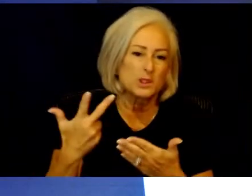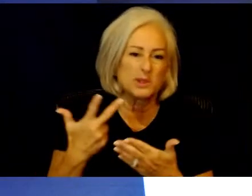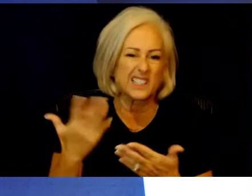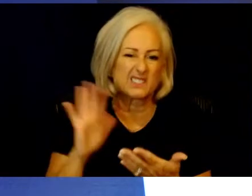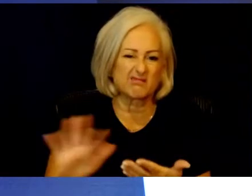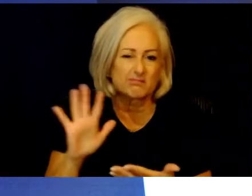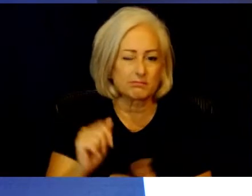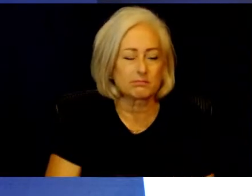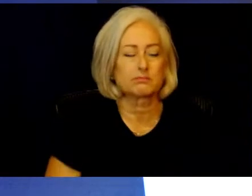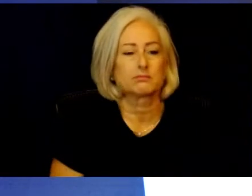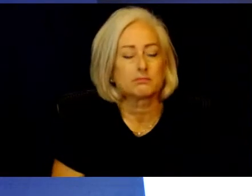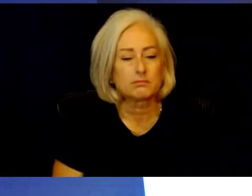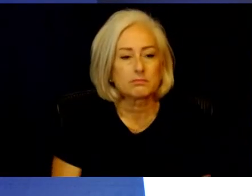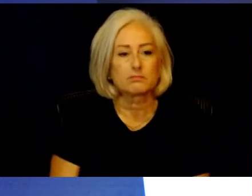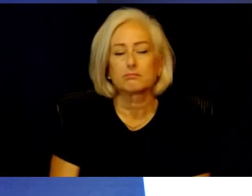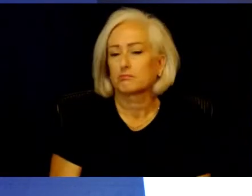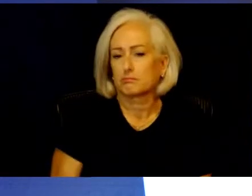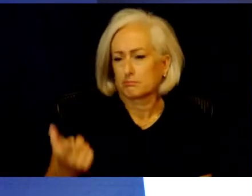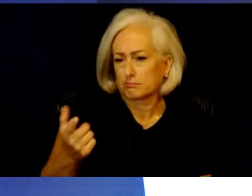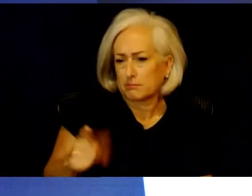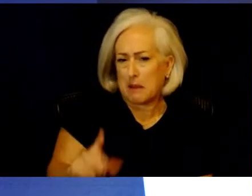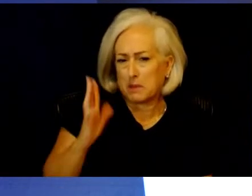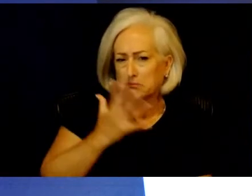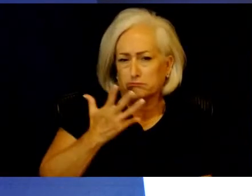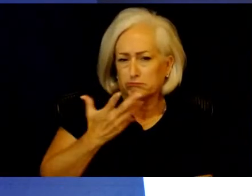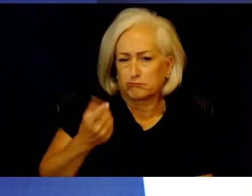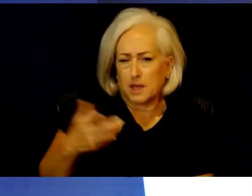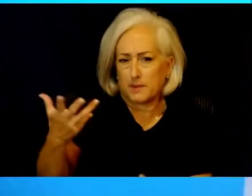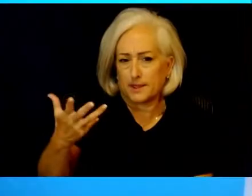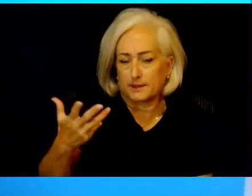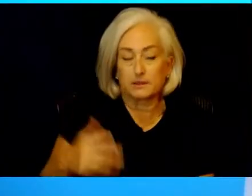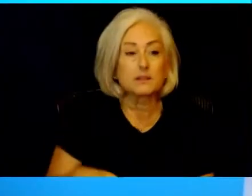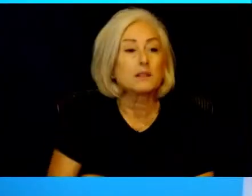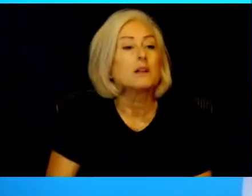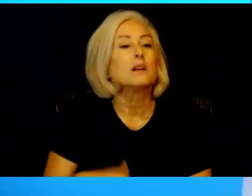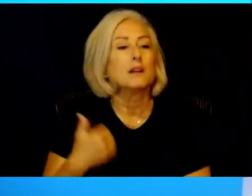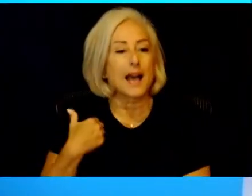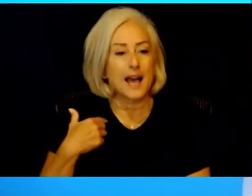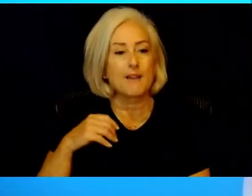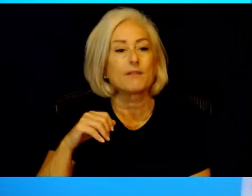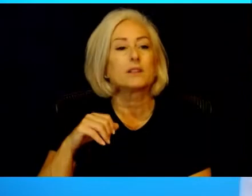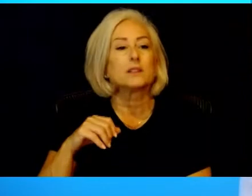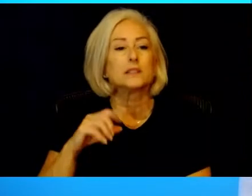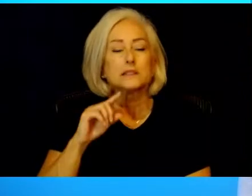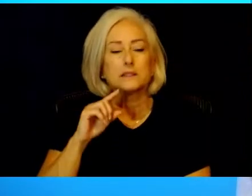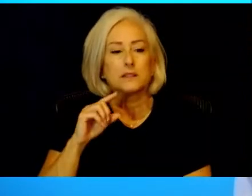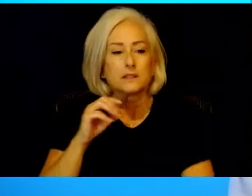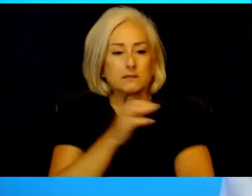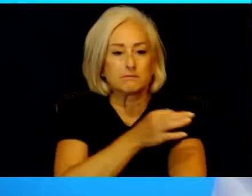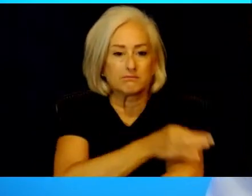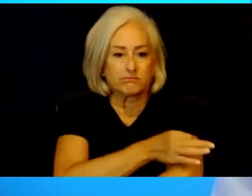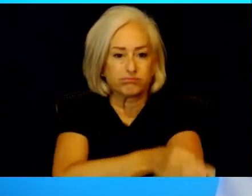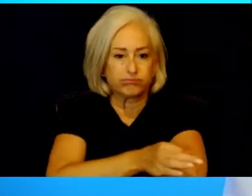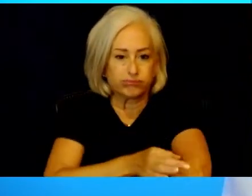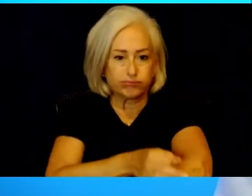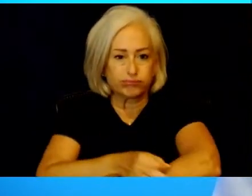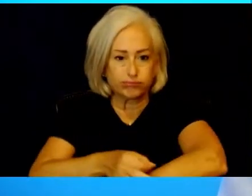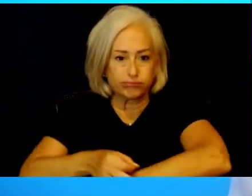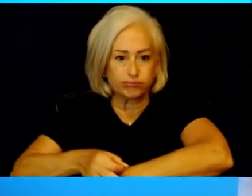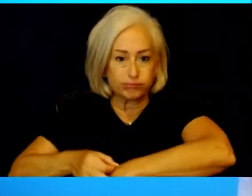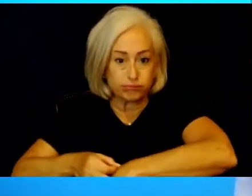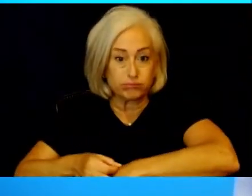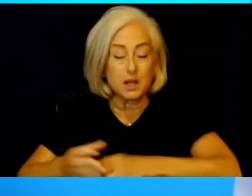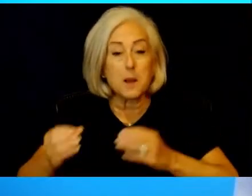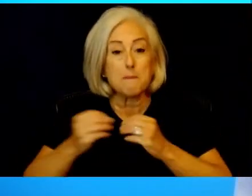get you develop pox all over? Yeah, you develop sores, especially what they are seeing now, again, is more in the pelvic area, the